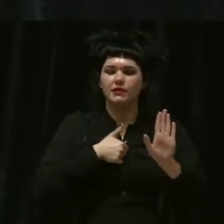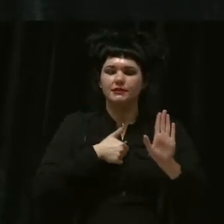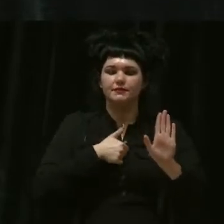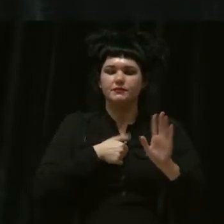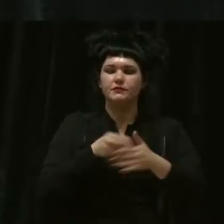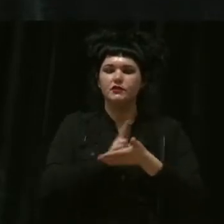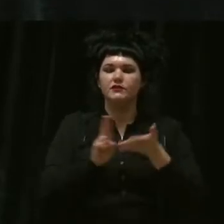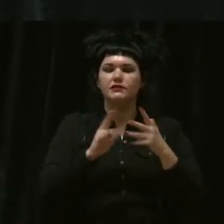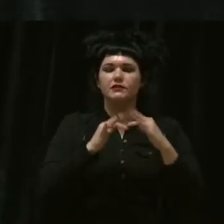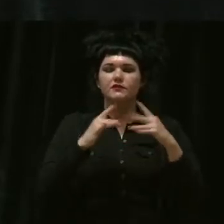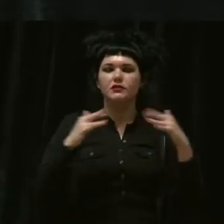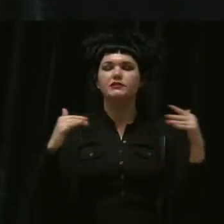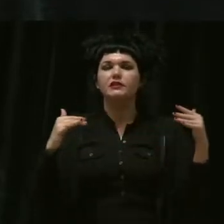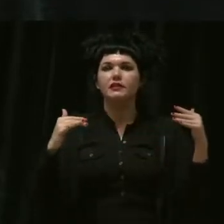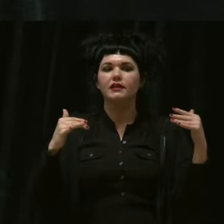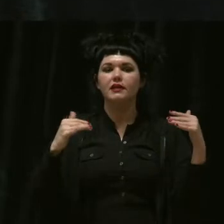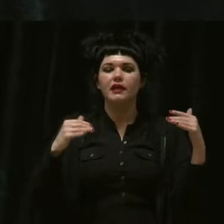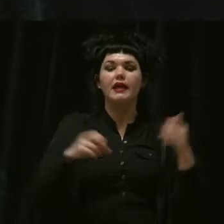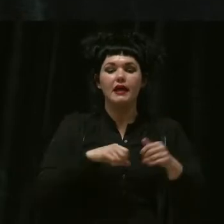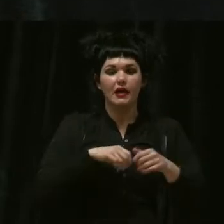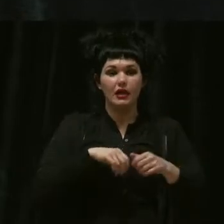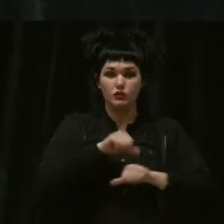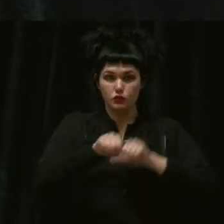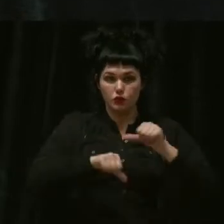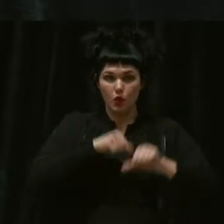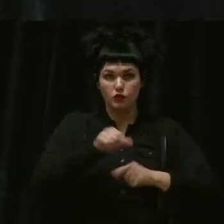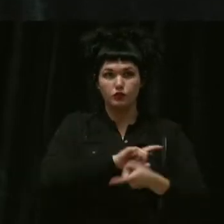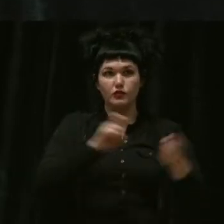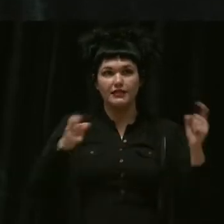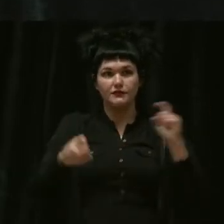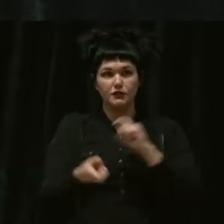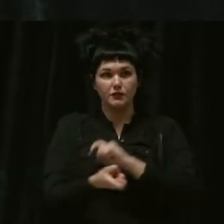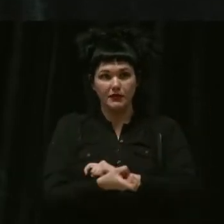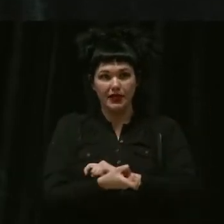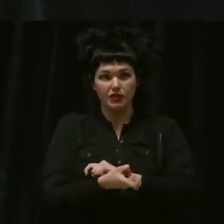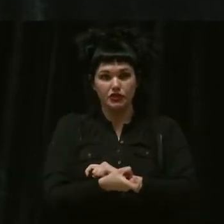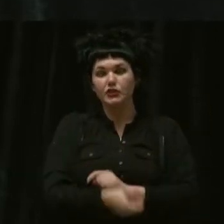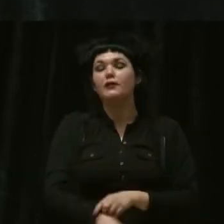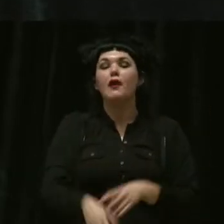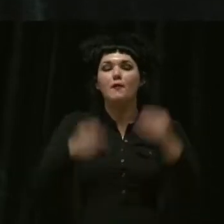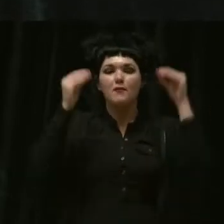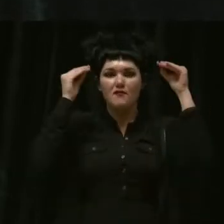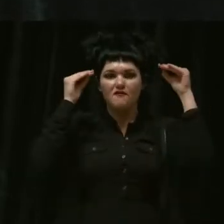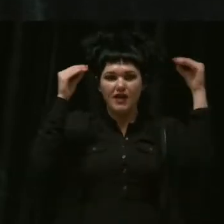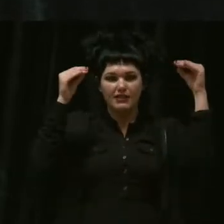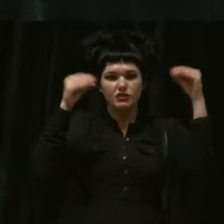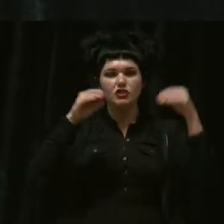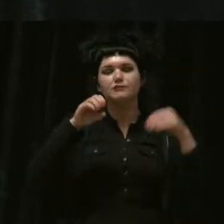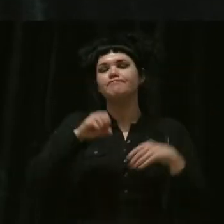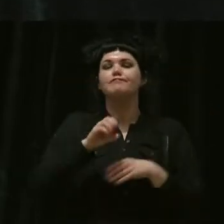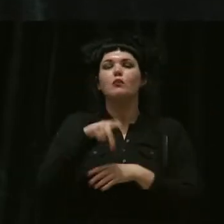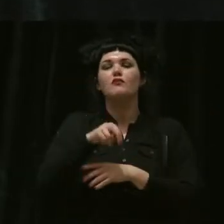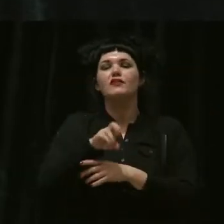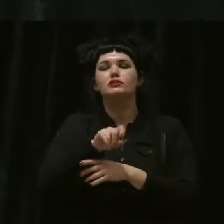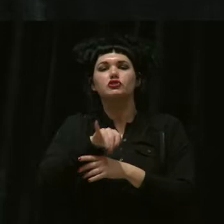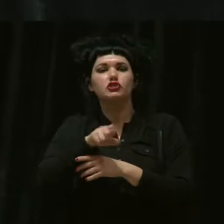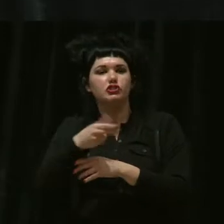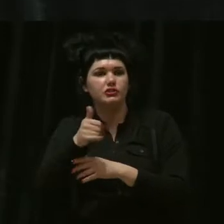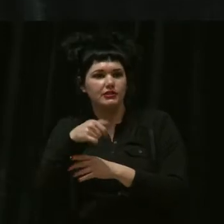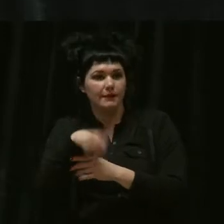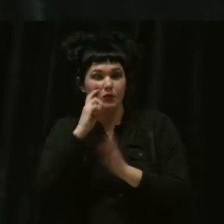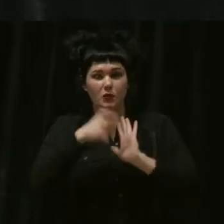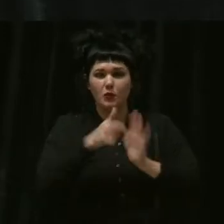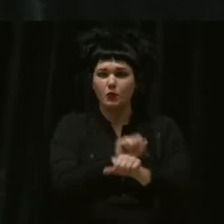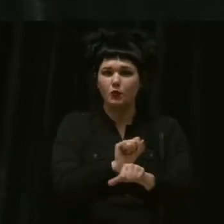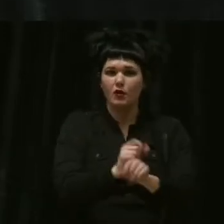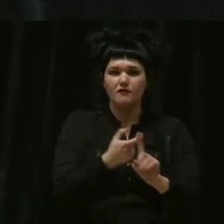university diversity and social transformation professorship as a way of acknowledging work from faculty in